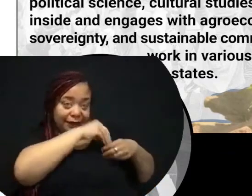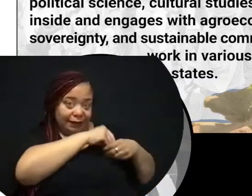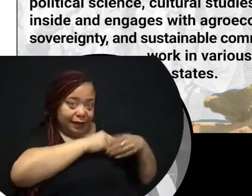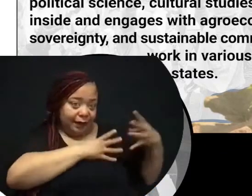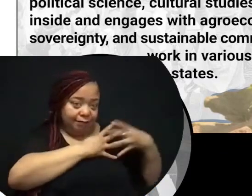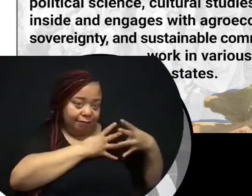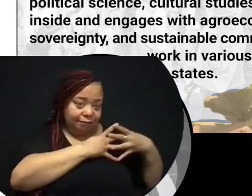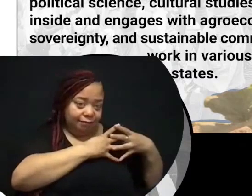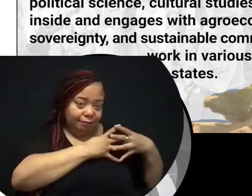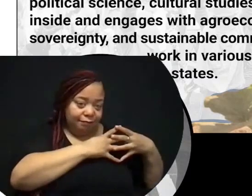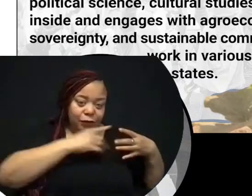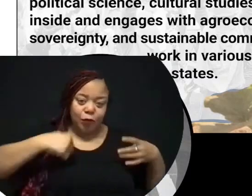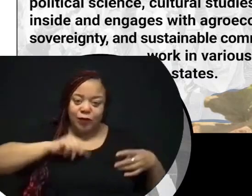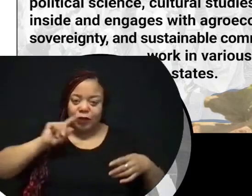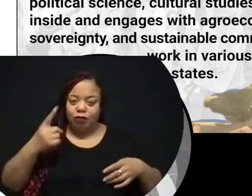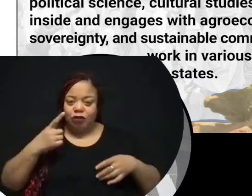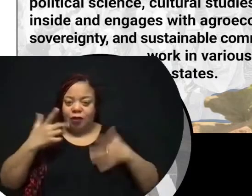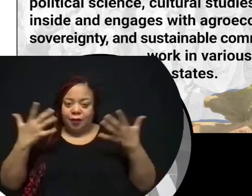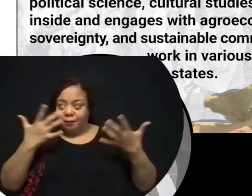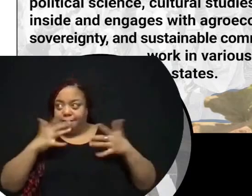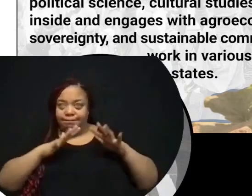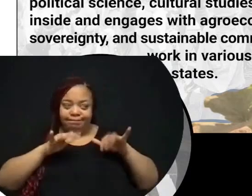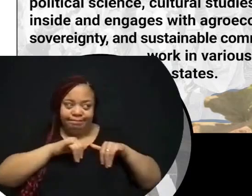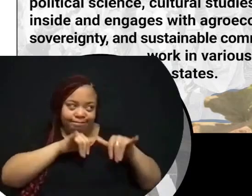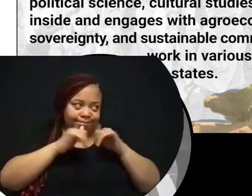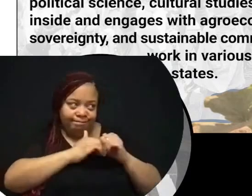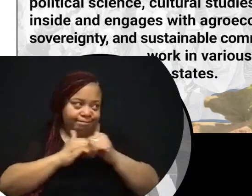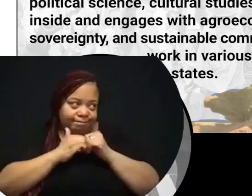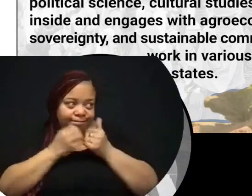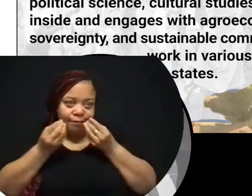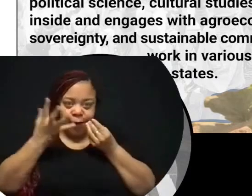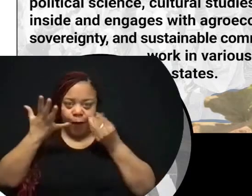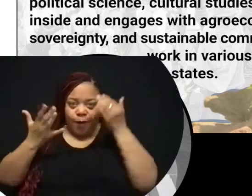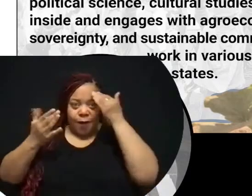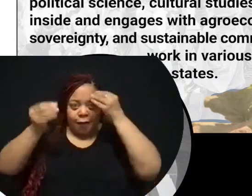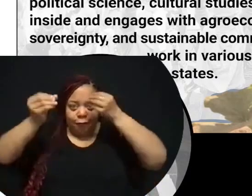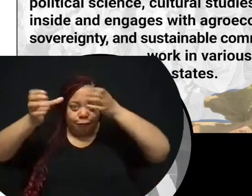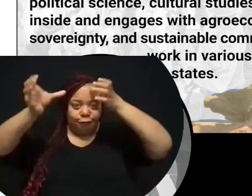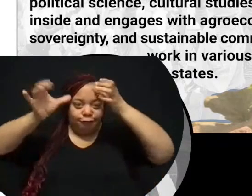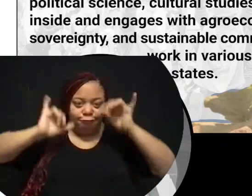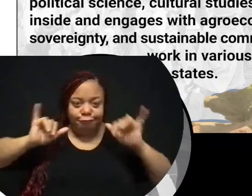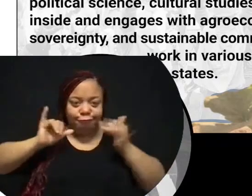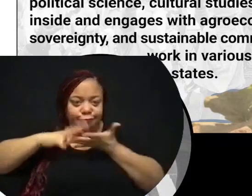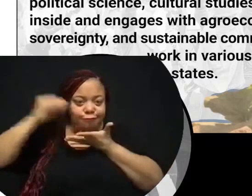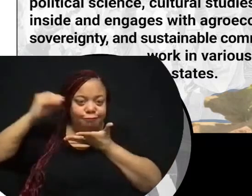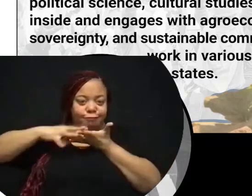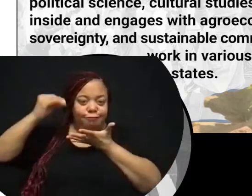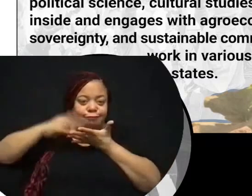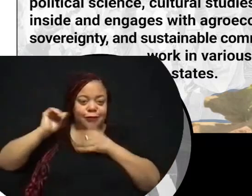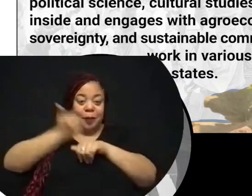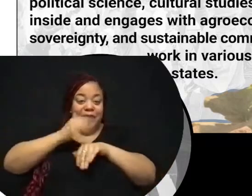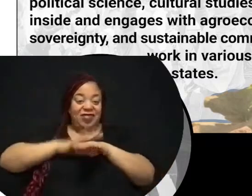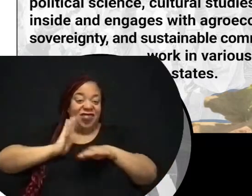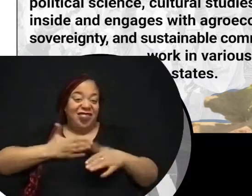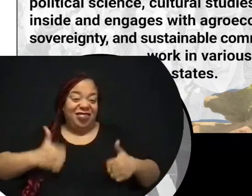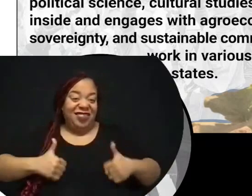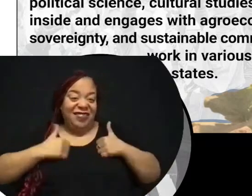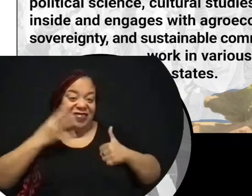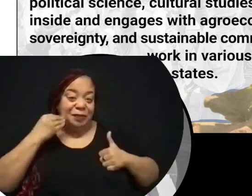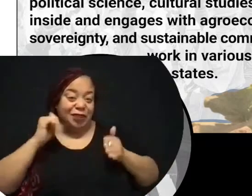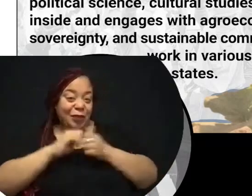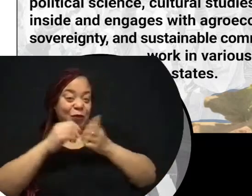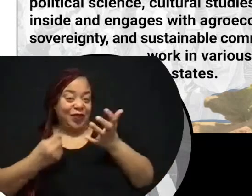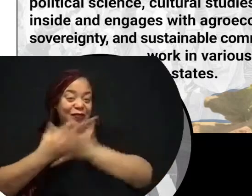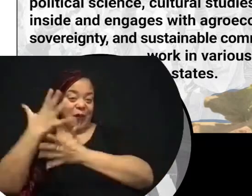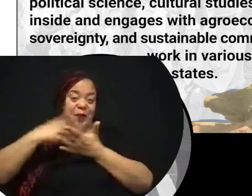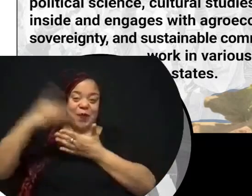a program where all we were given was the permission and the tools and supplies to build it, and that was it. So that